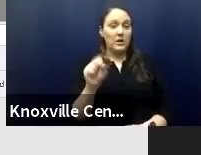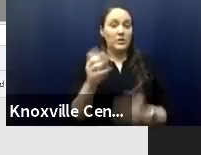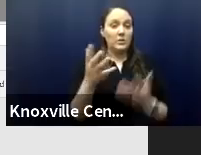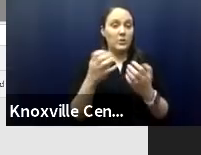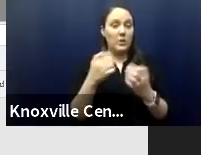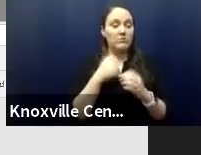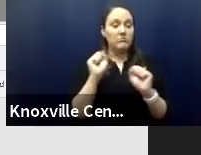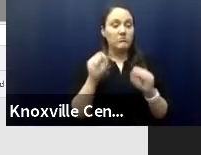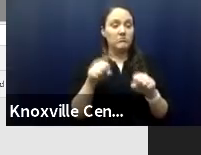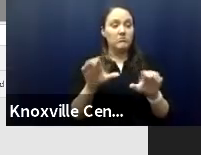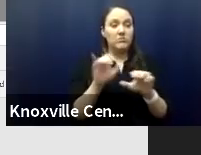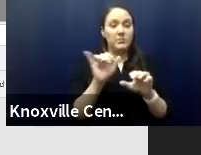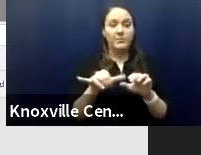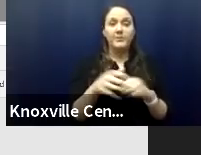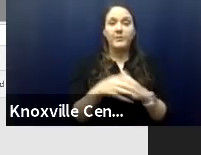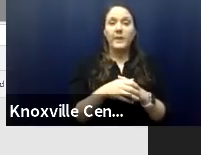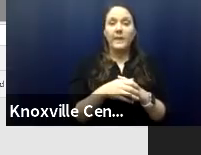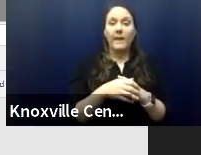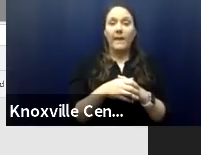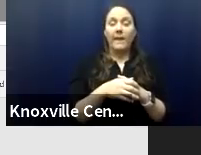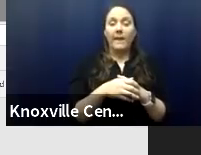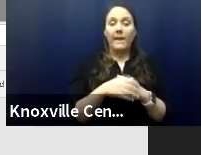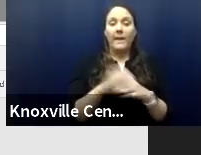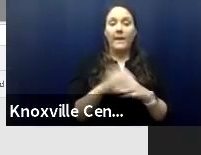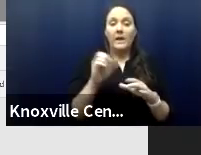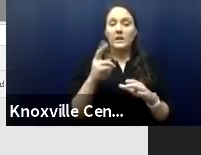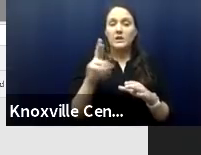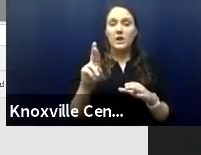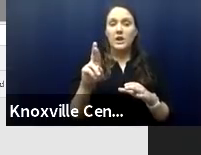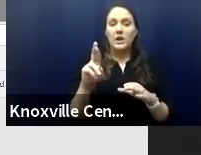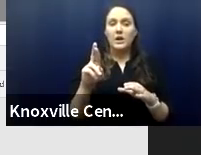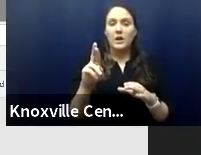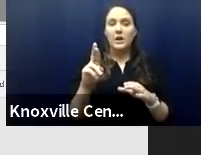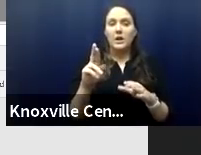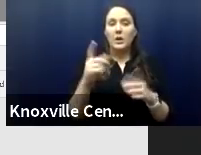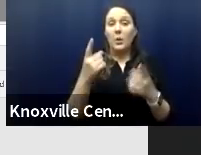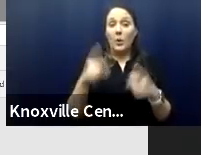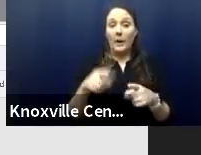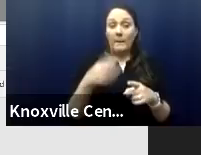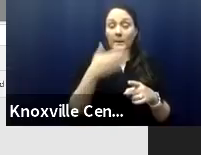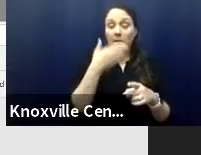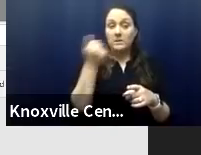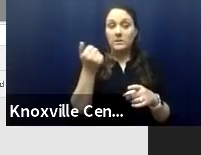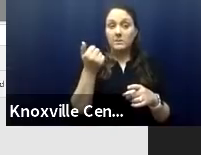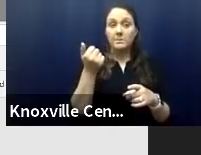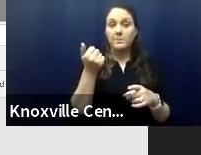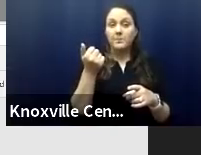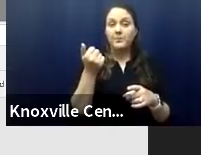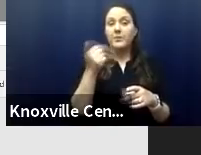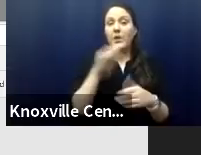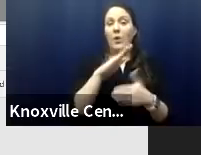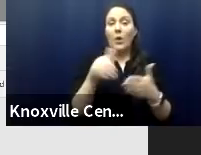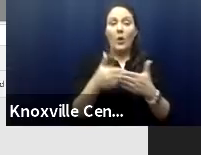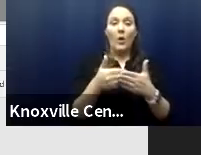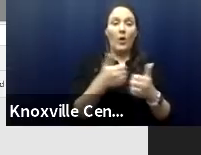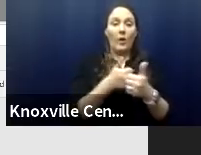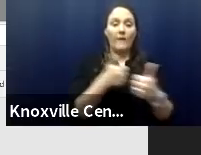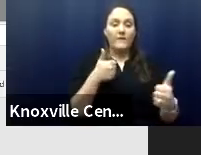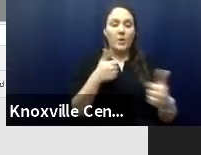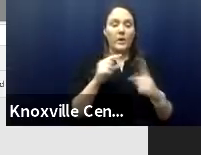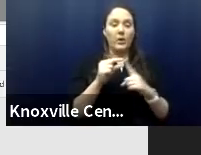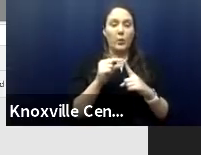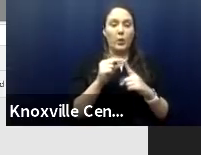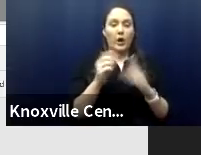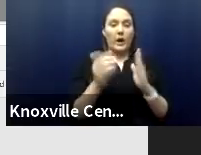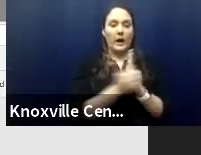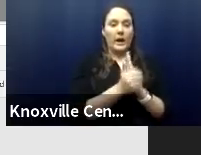that we. Mr. Chair, Dr. Bryan, excuse me, Mr. Chair, perhaps the best thing to do is for us all to avoid the word amendment unless someone's